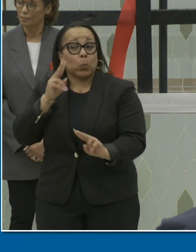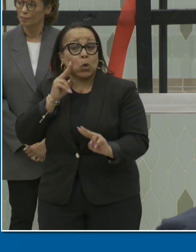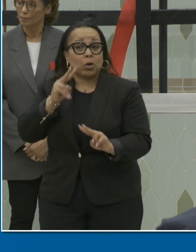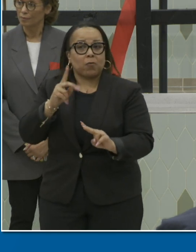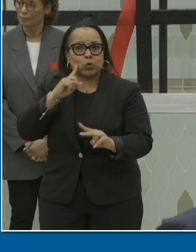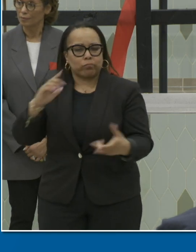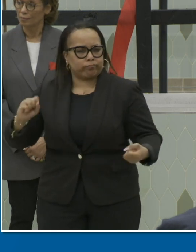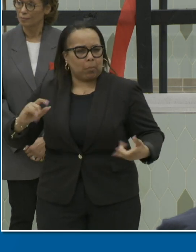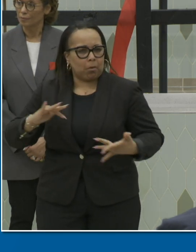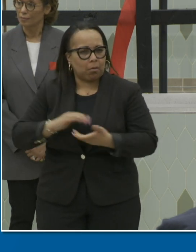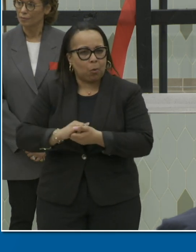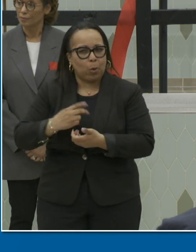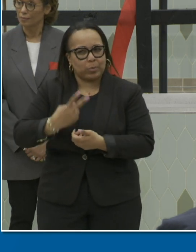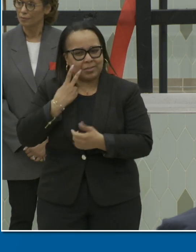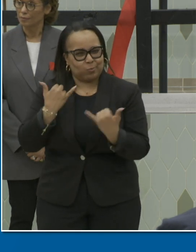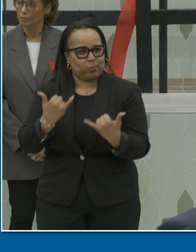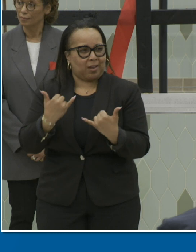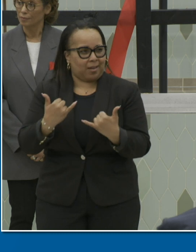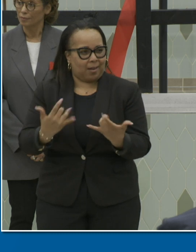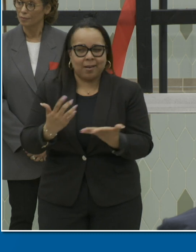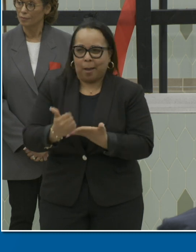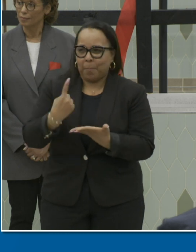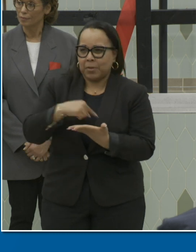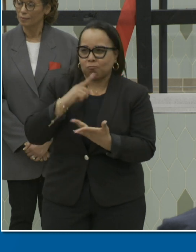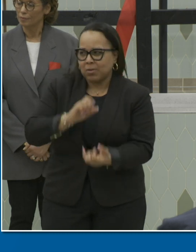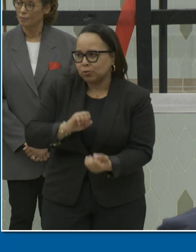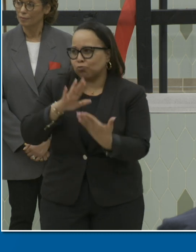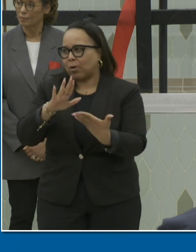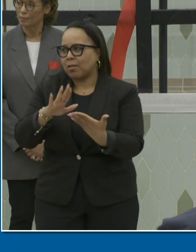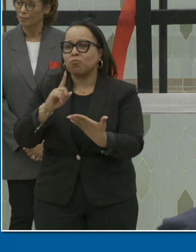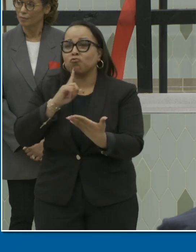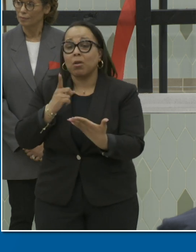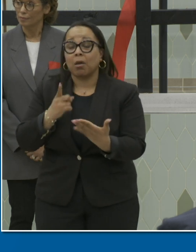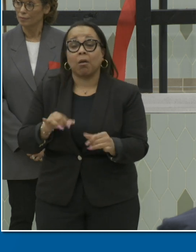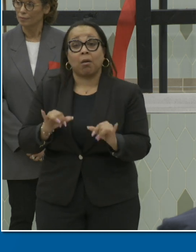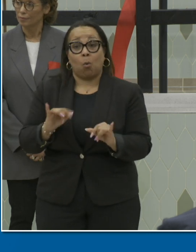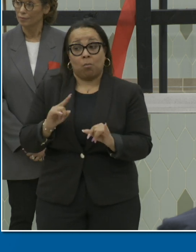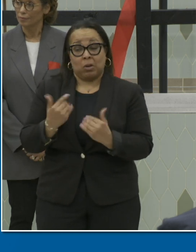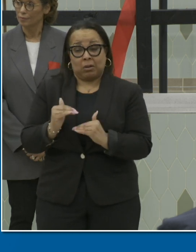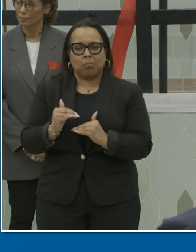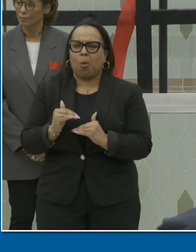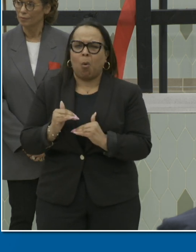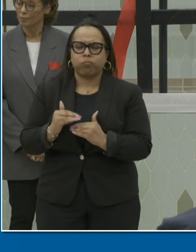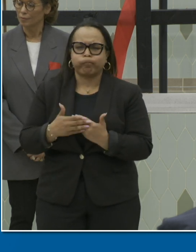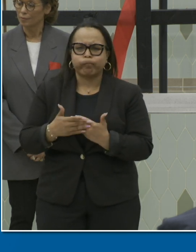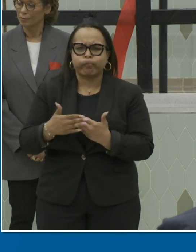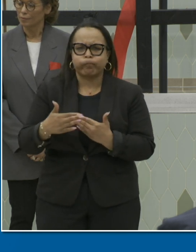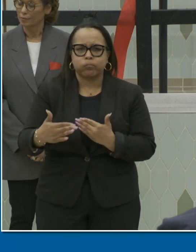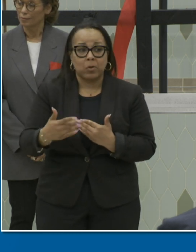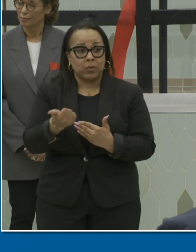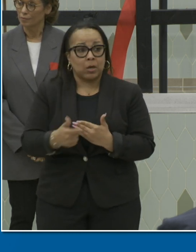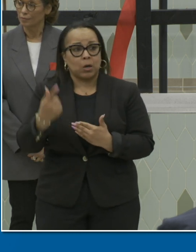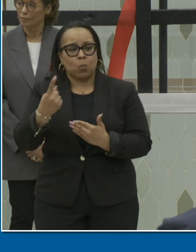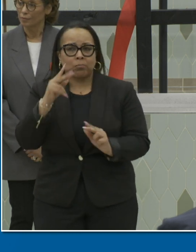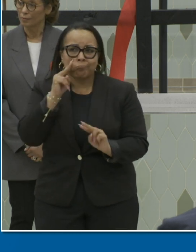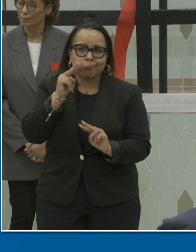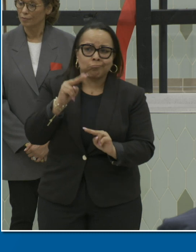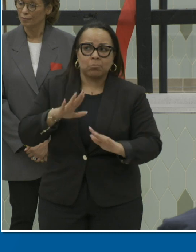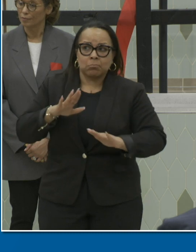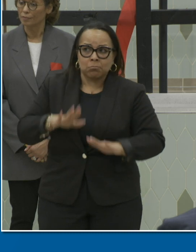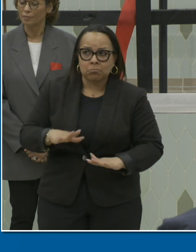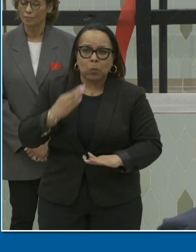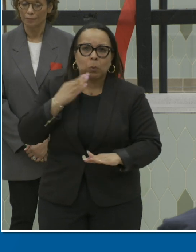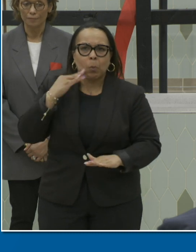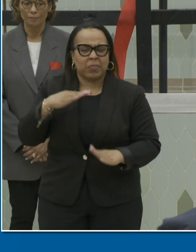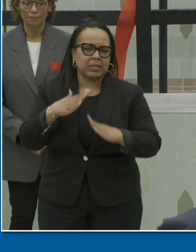the collaborative approach like what we are seeing today to help us address long-term sustainability for anyone who is seeking shelter in this